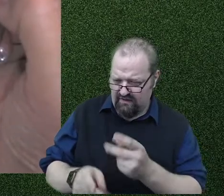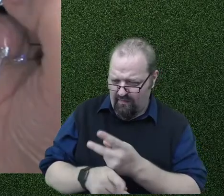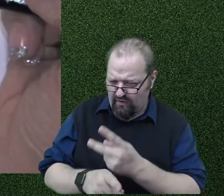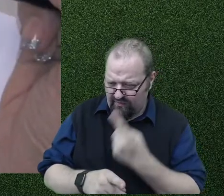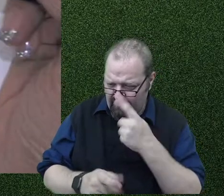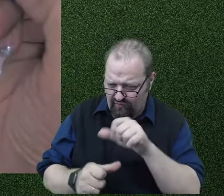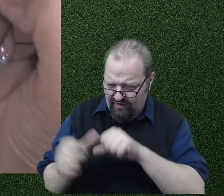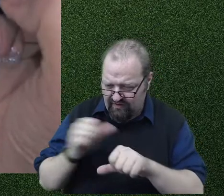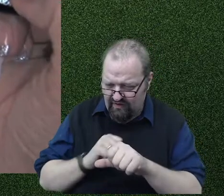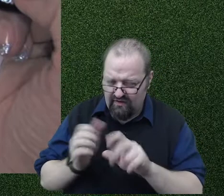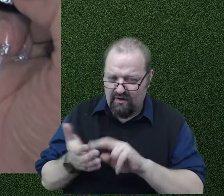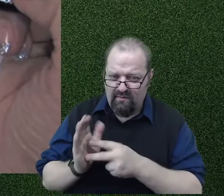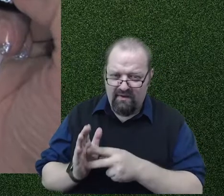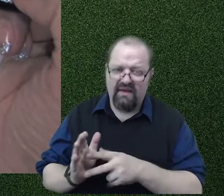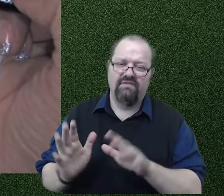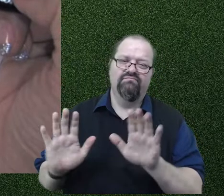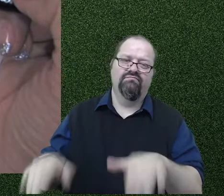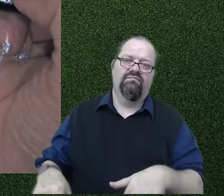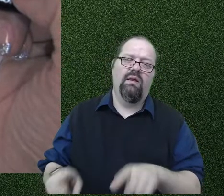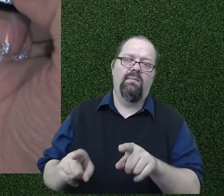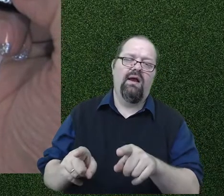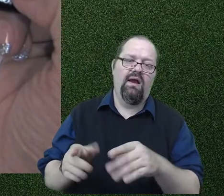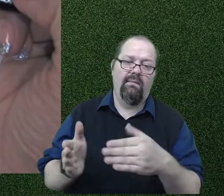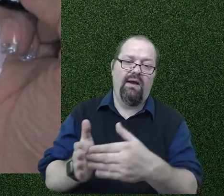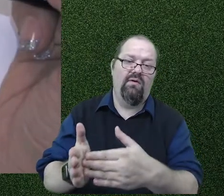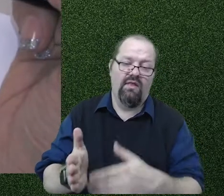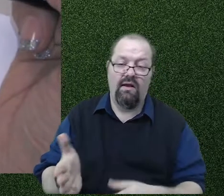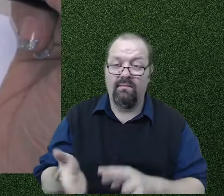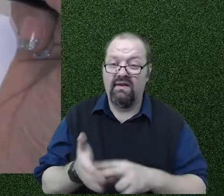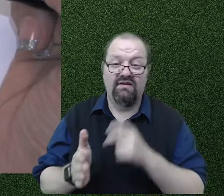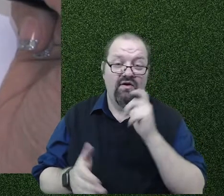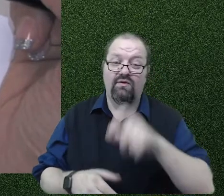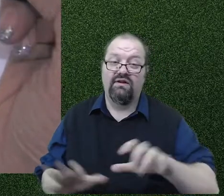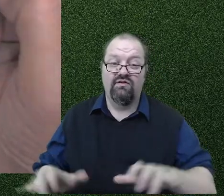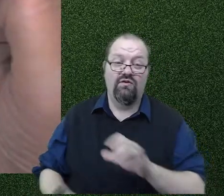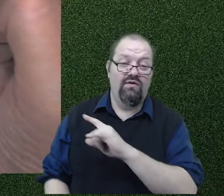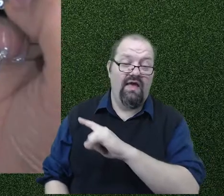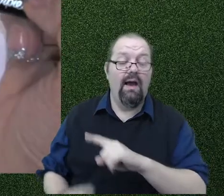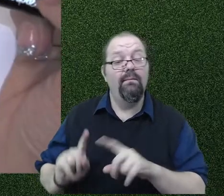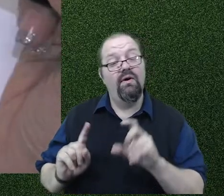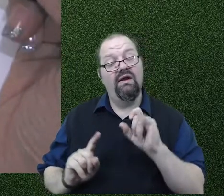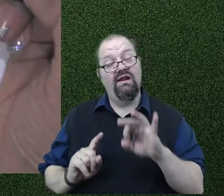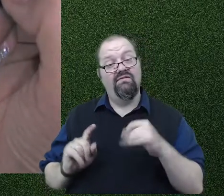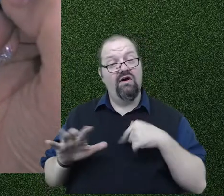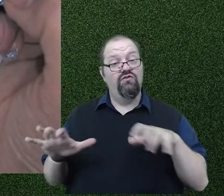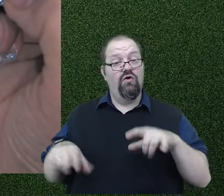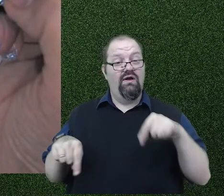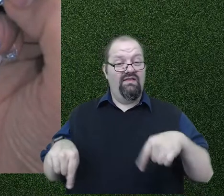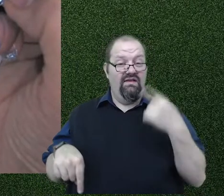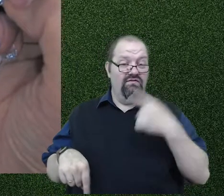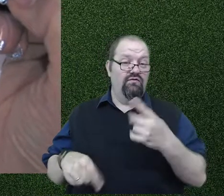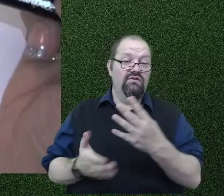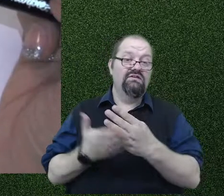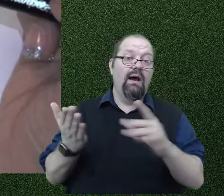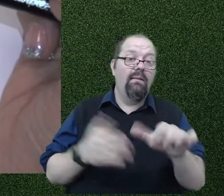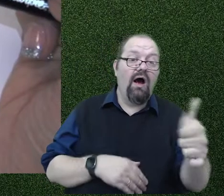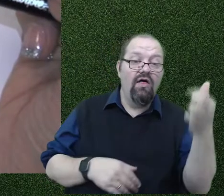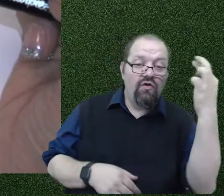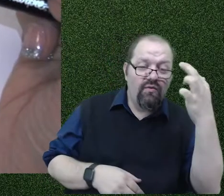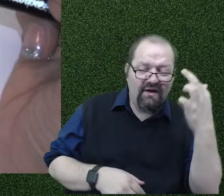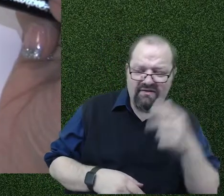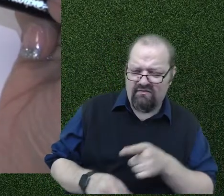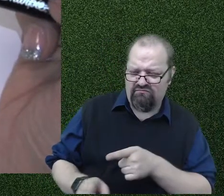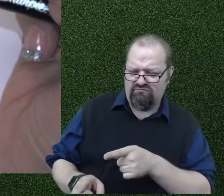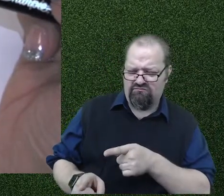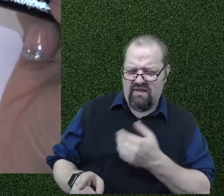I probably wouldn't do this necessarily. But if I were doing this for some other reason and I happened to get